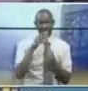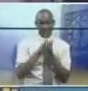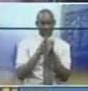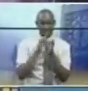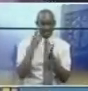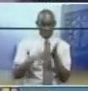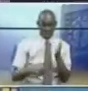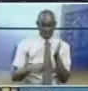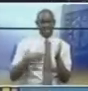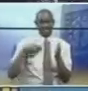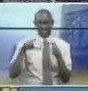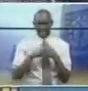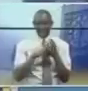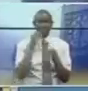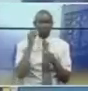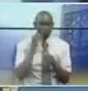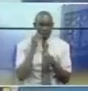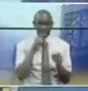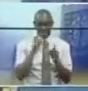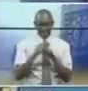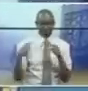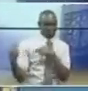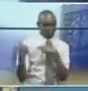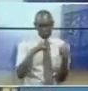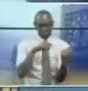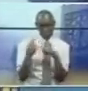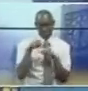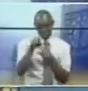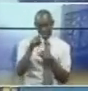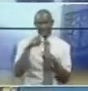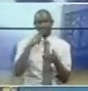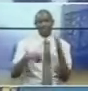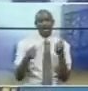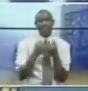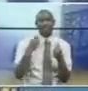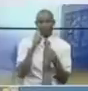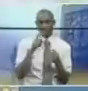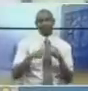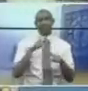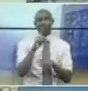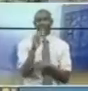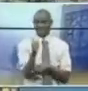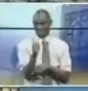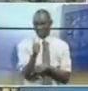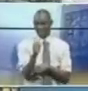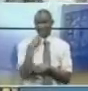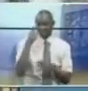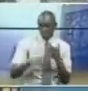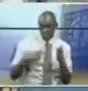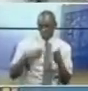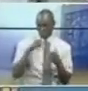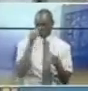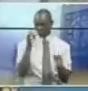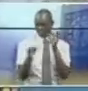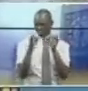that a domestic quarrel between two brothers may have escalated, leading to the murder of one of them. They also claim that, judging from